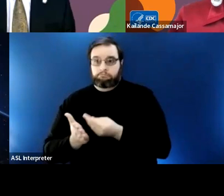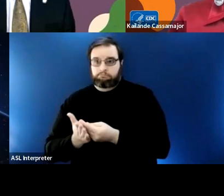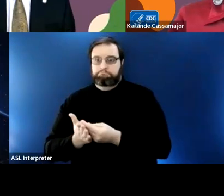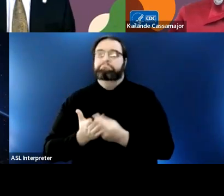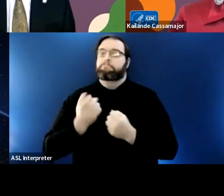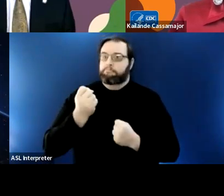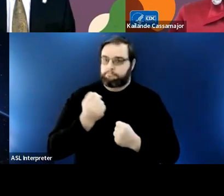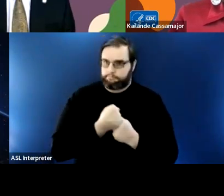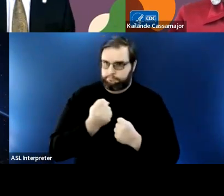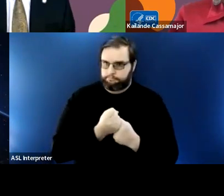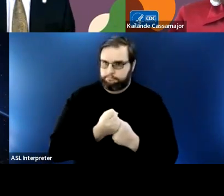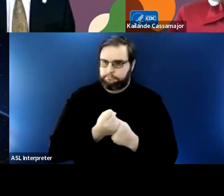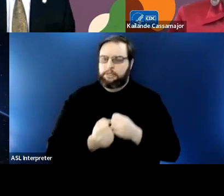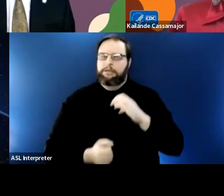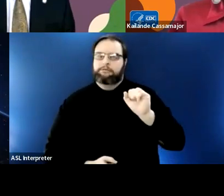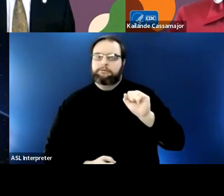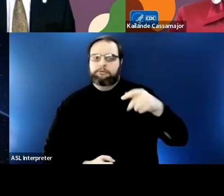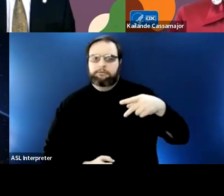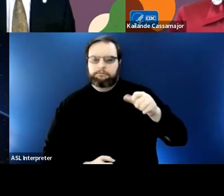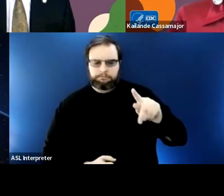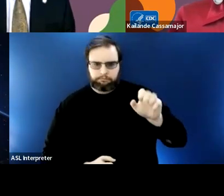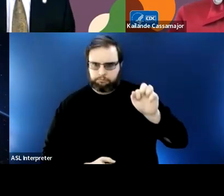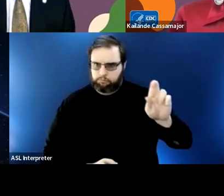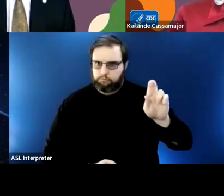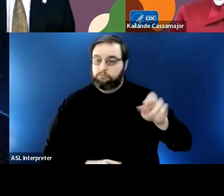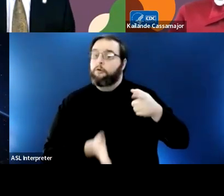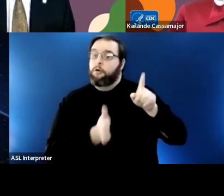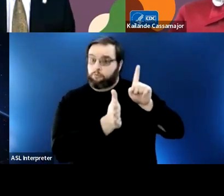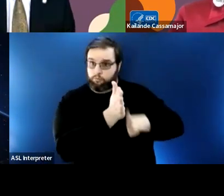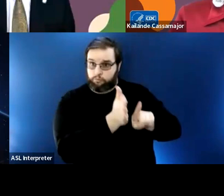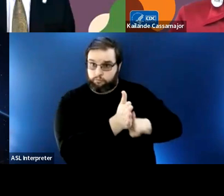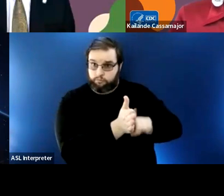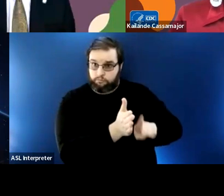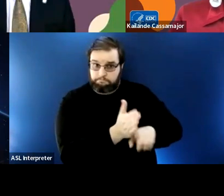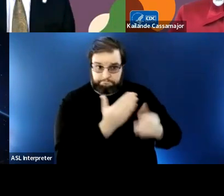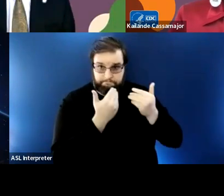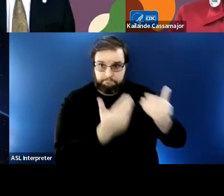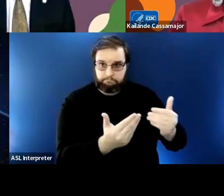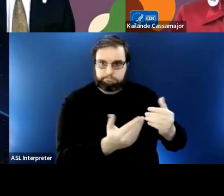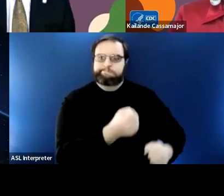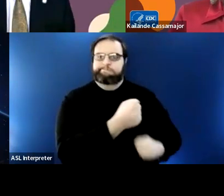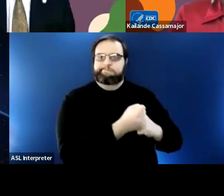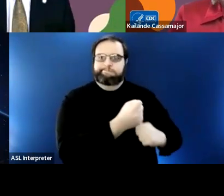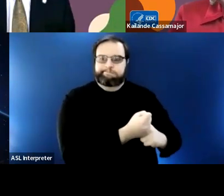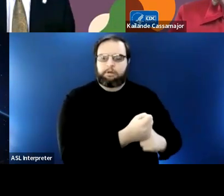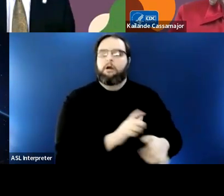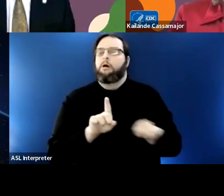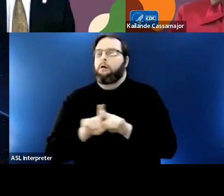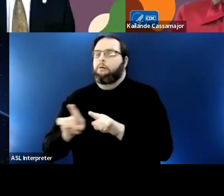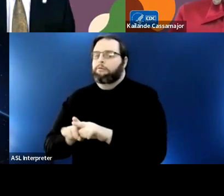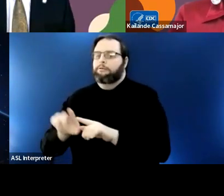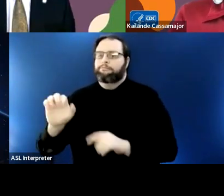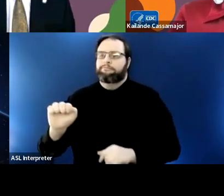that supports research existing programs at our HBCUs and advocacy efforts around public